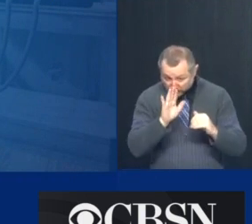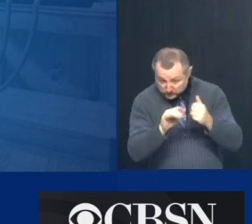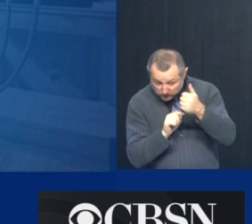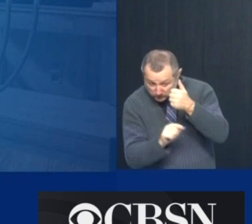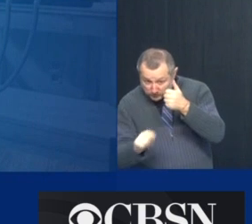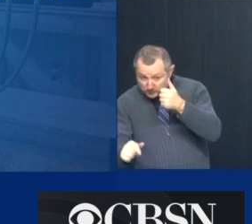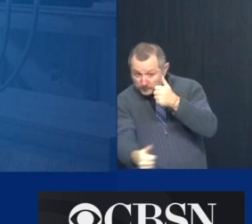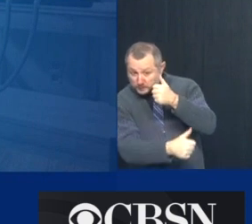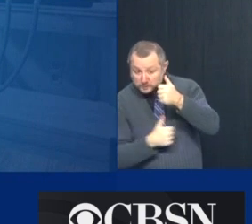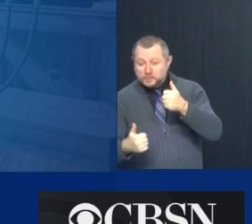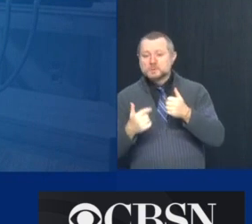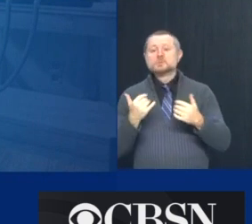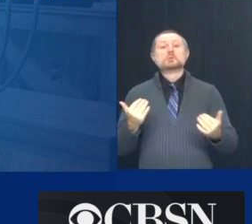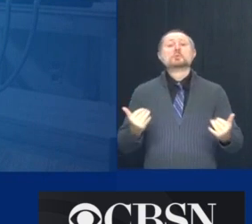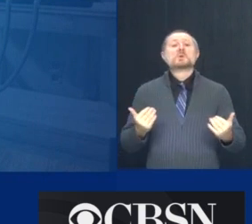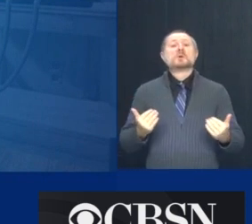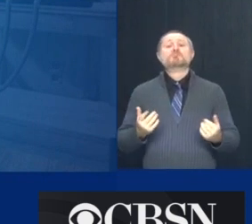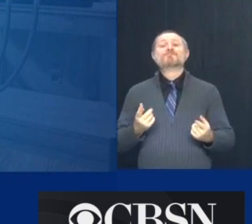now.